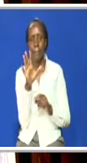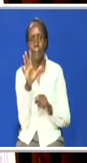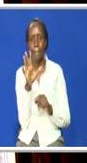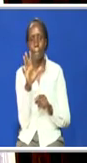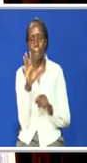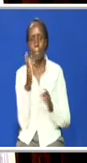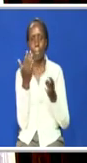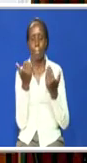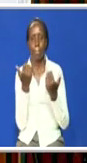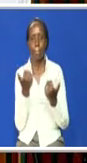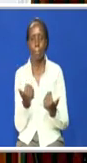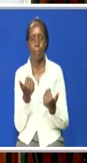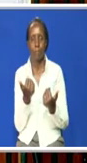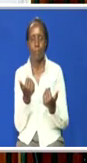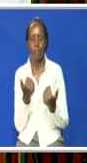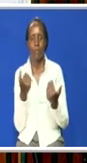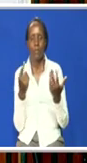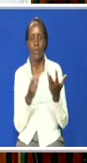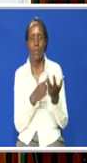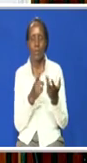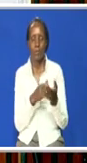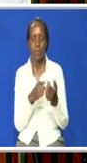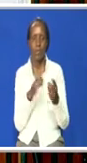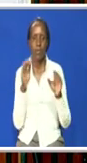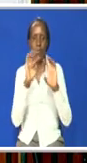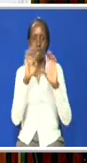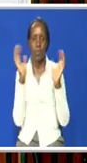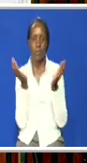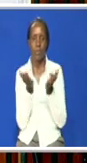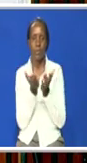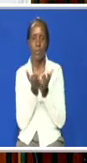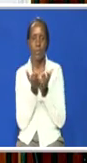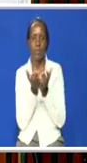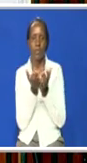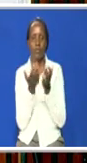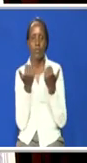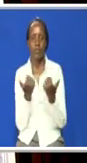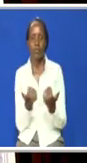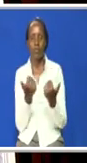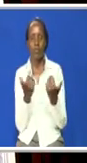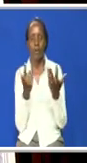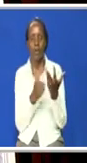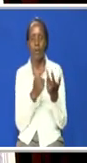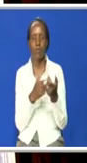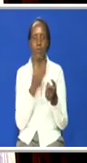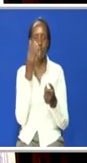I am going to count balls. So here I count 4 balls.